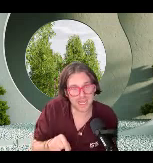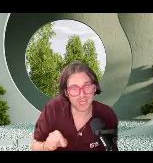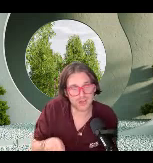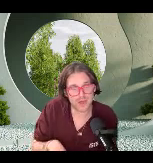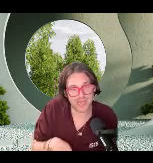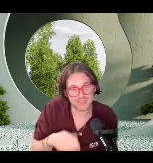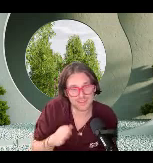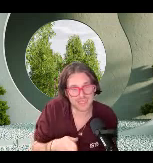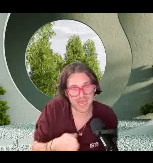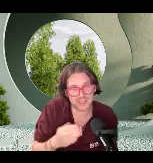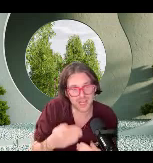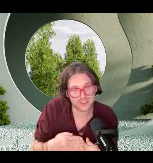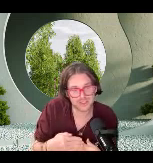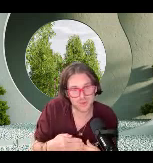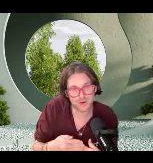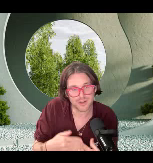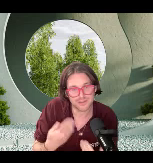is